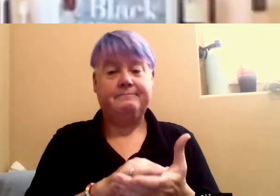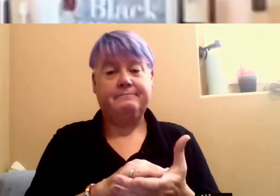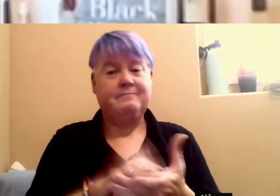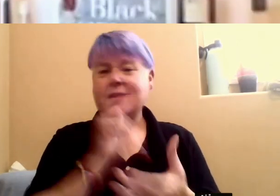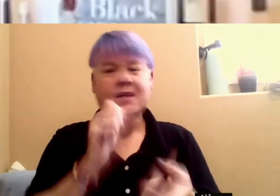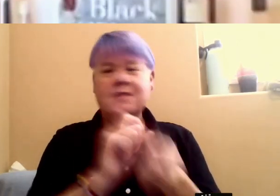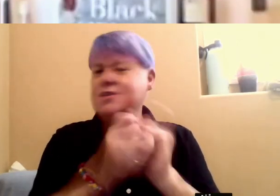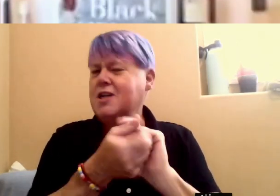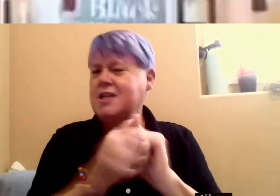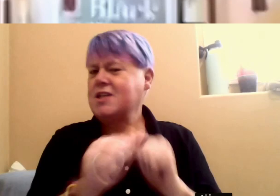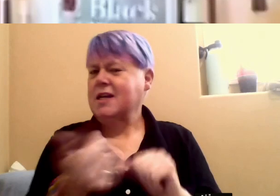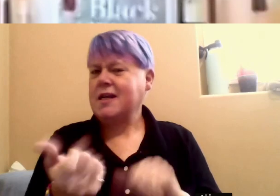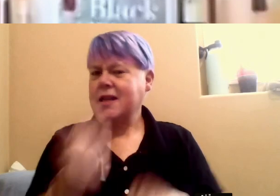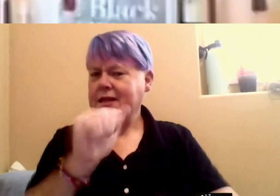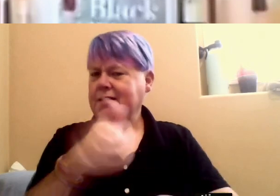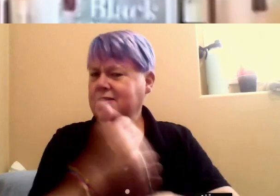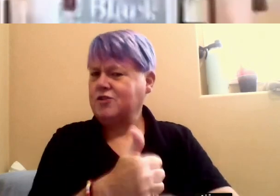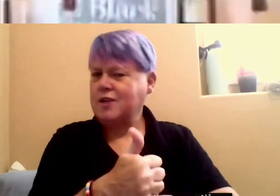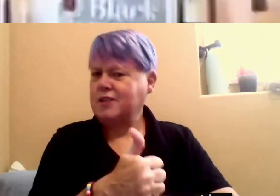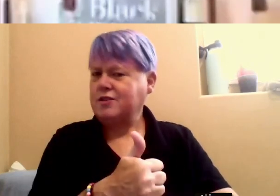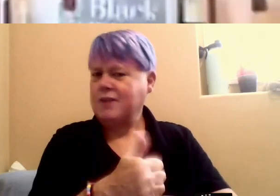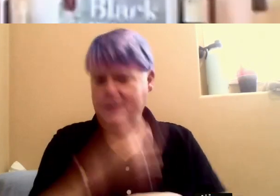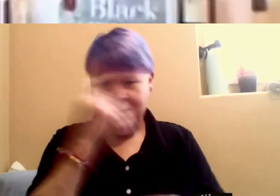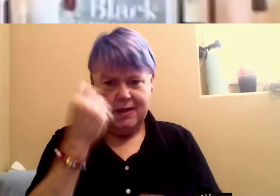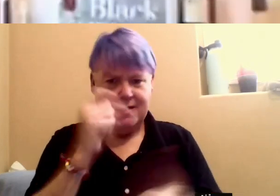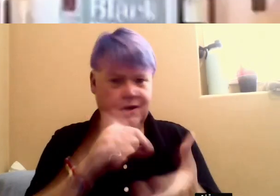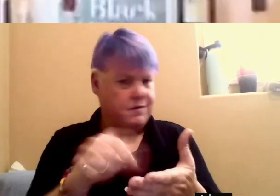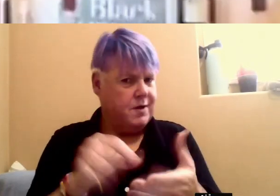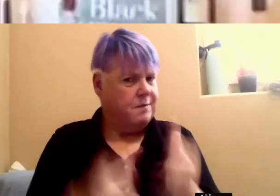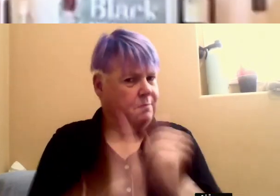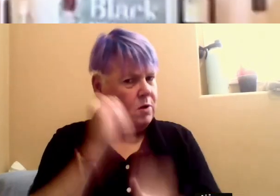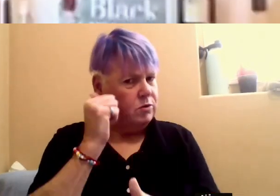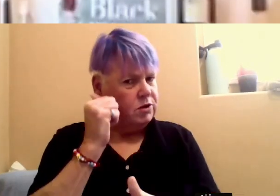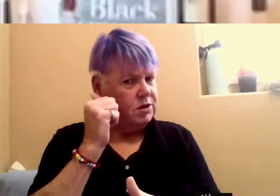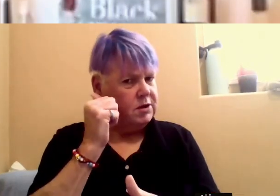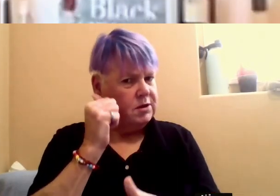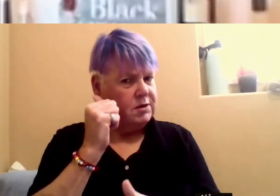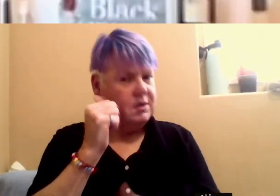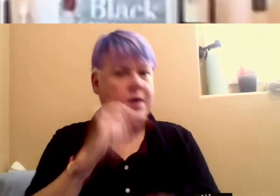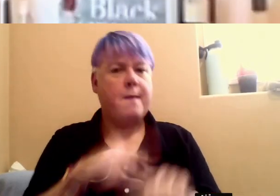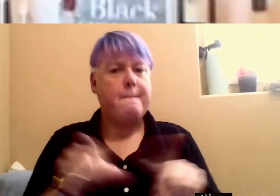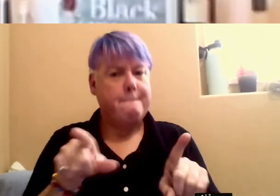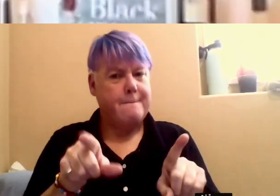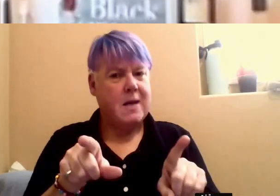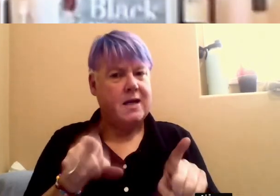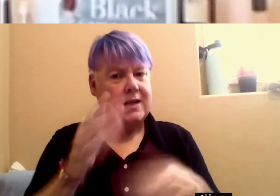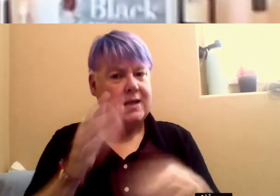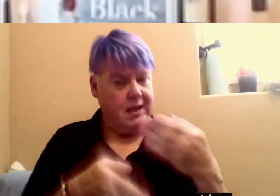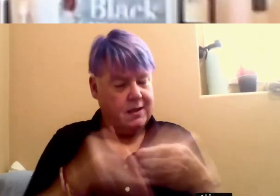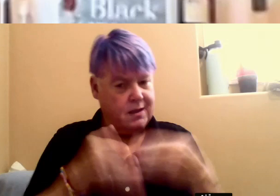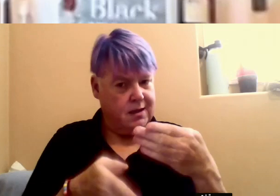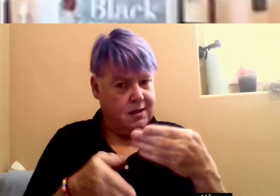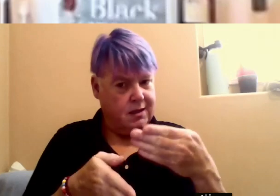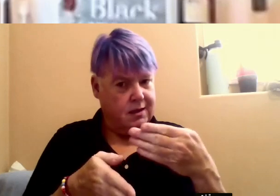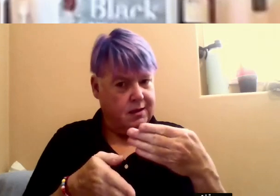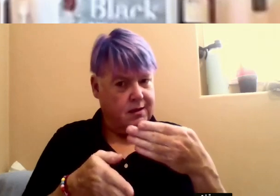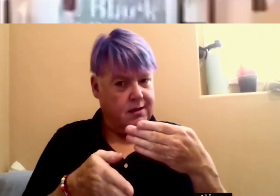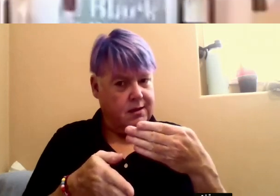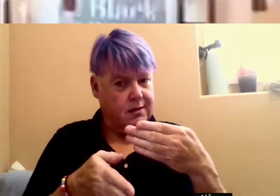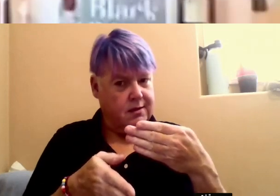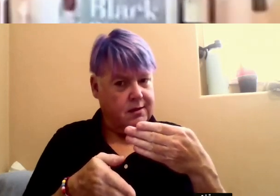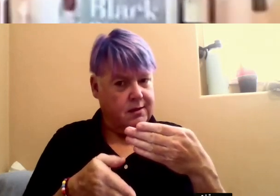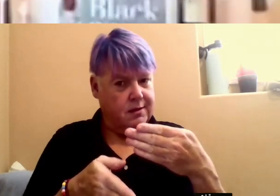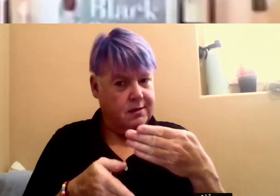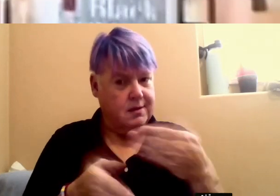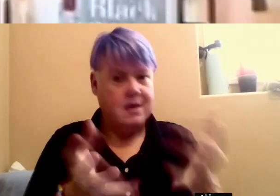really structurally, because I'd written most of it, but I think it actually, like, in the end, I don't want to say help